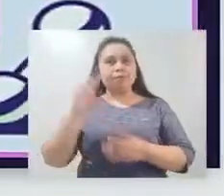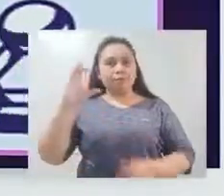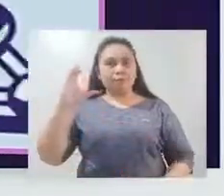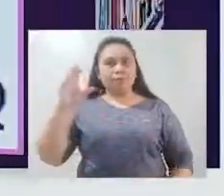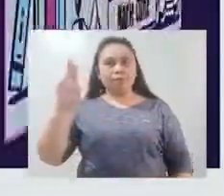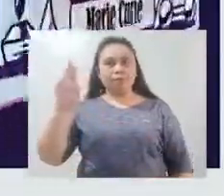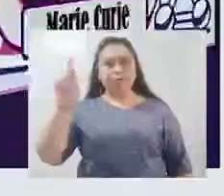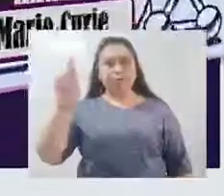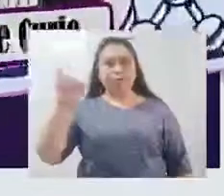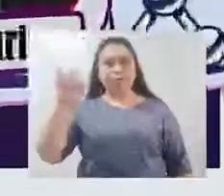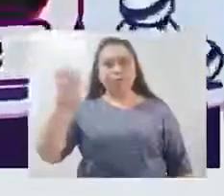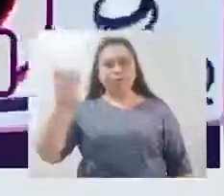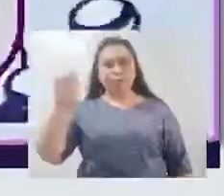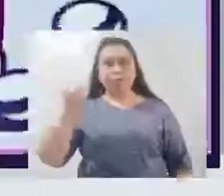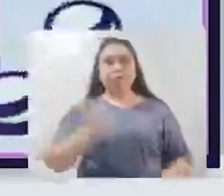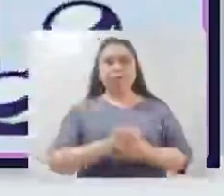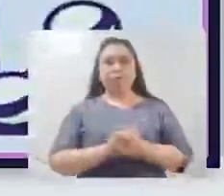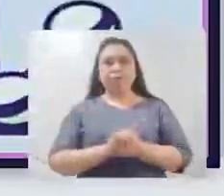Marie Curie,